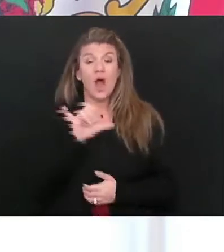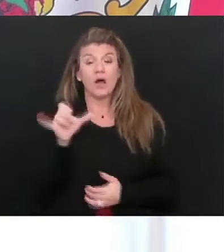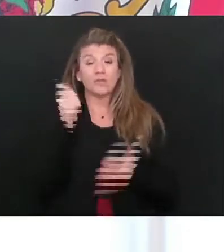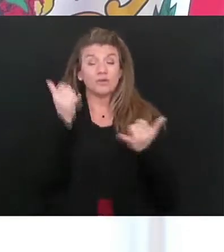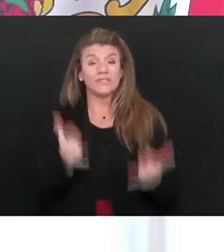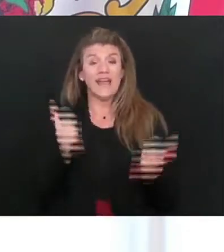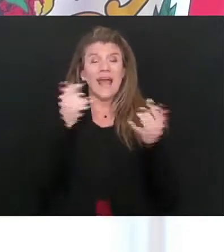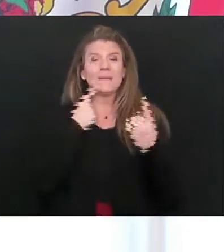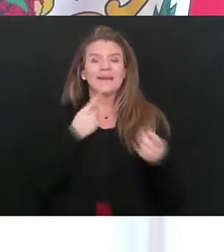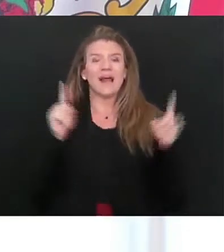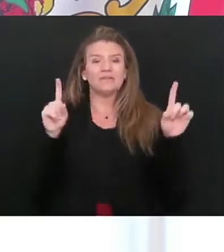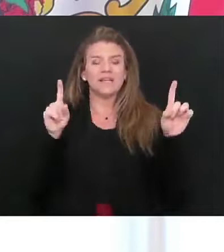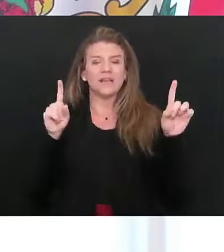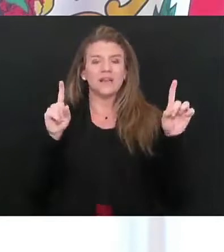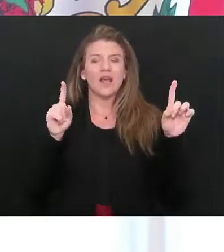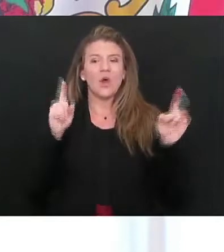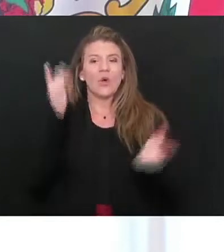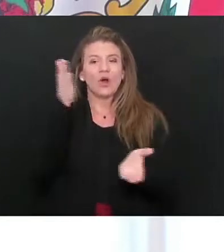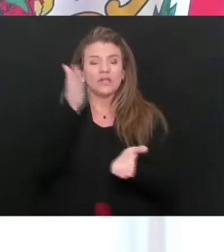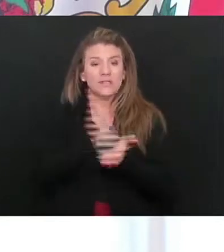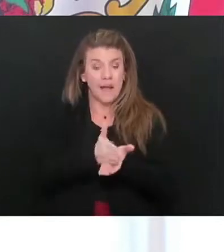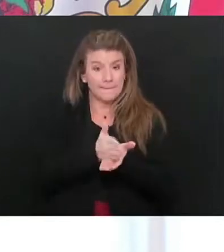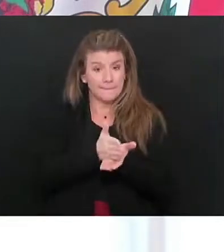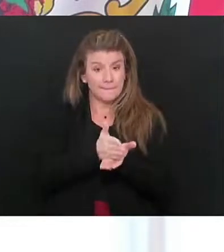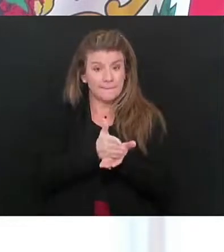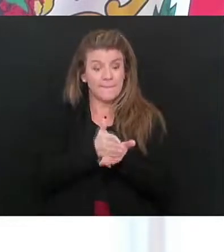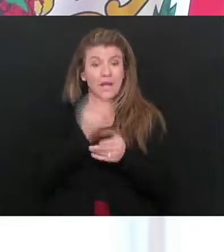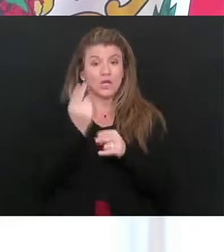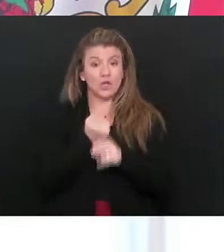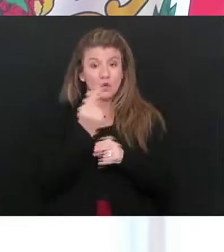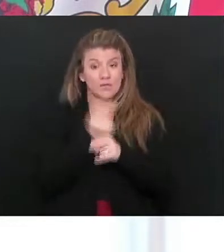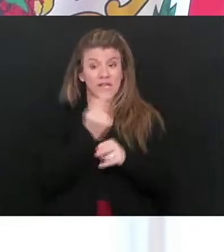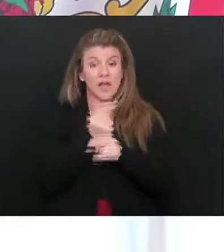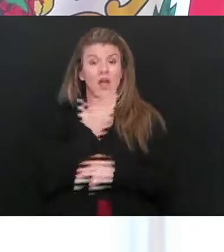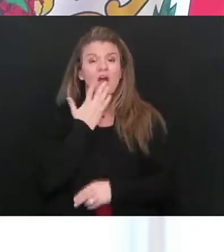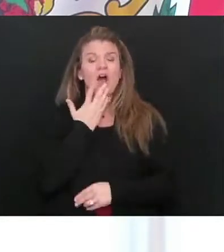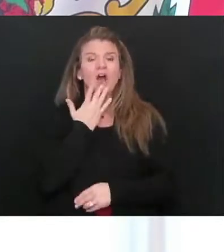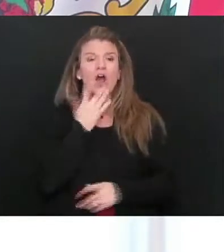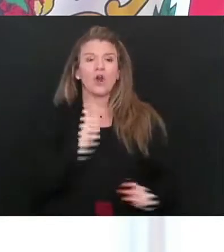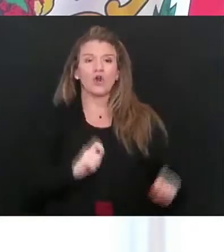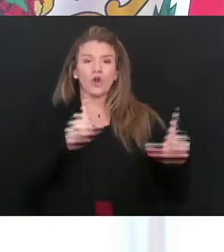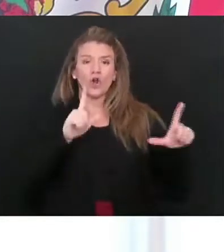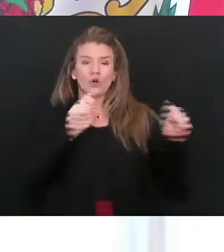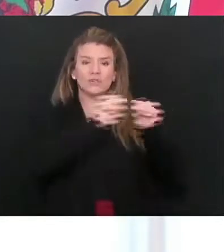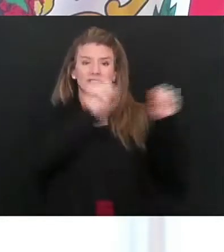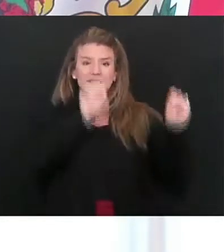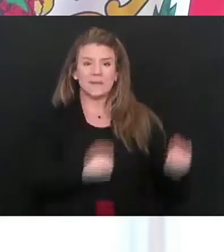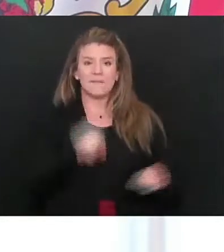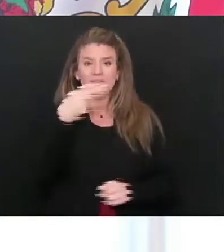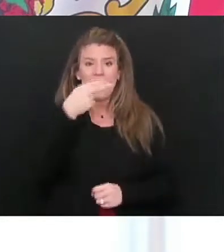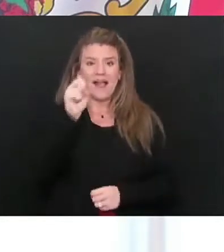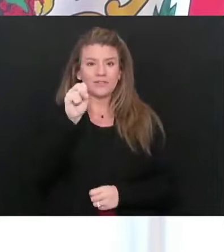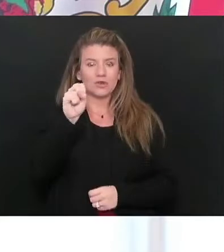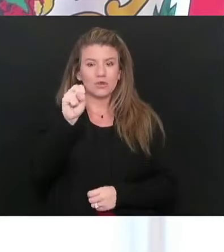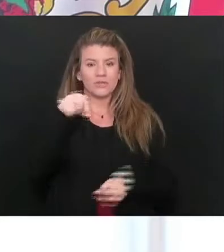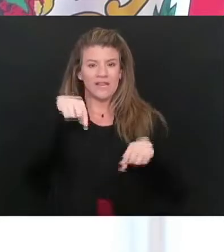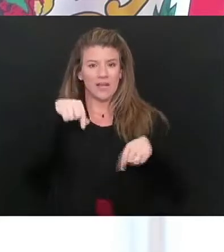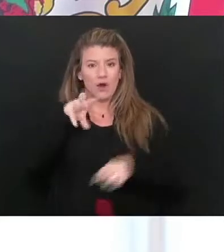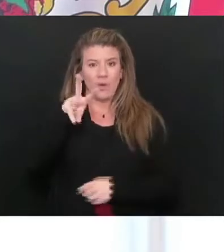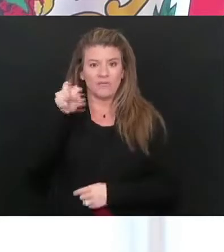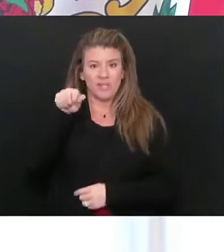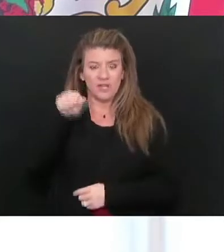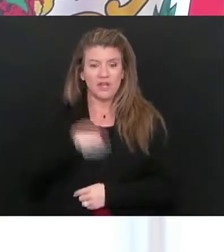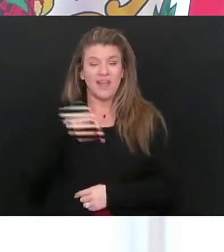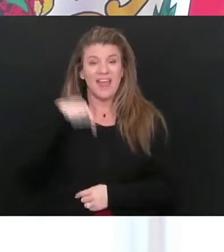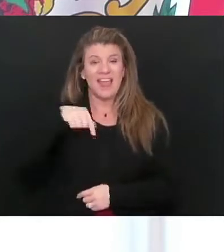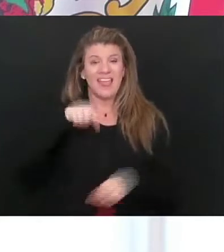am announcing that we are going to stop using our color code system for high schools in West Virginia.